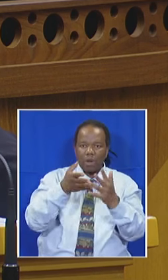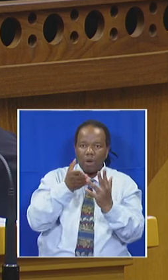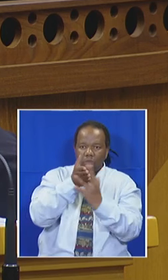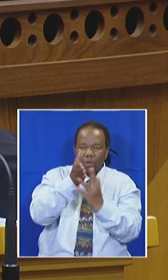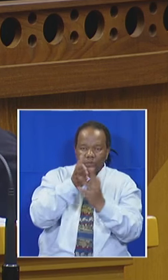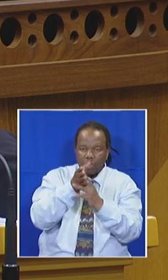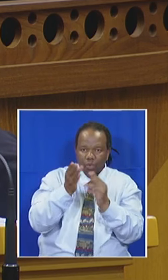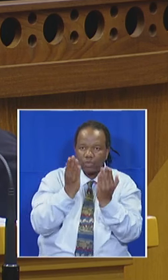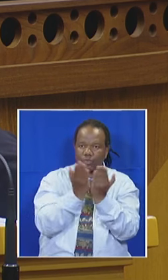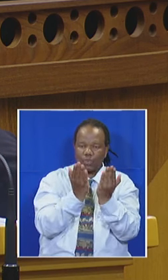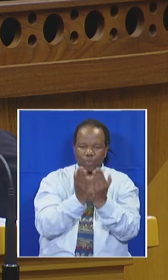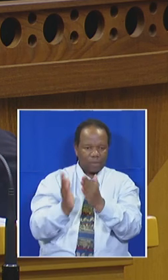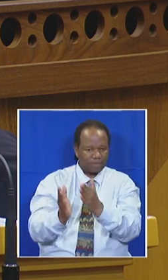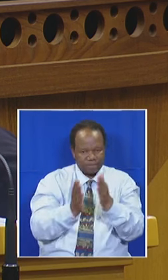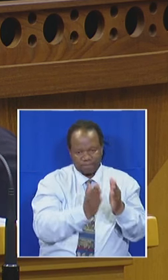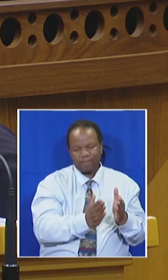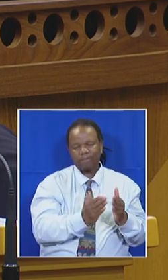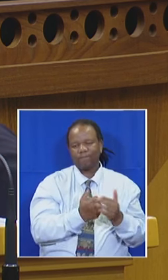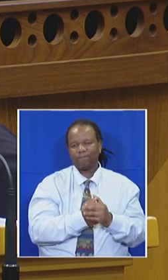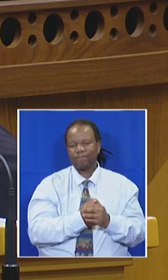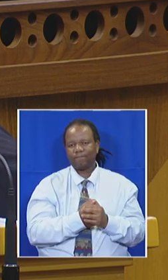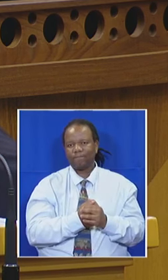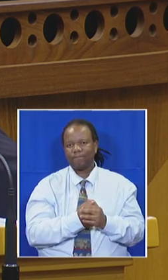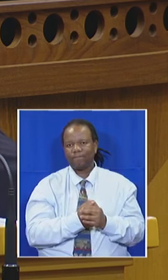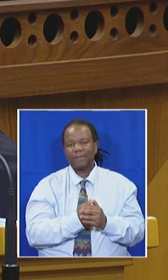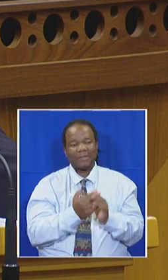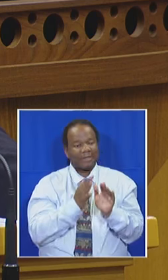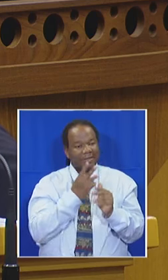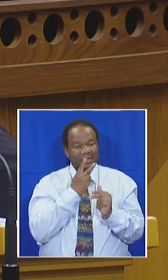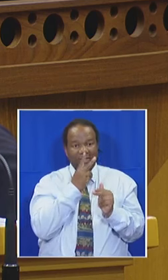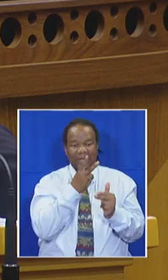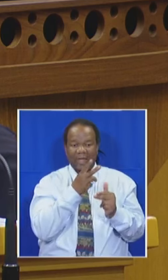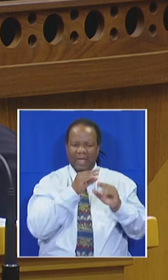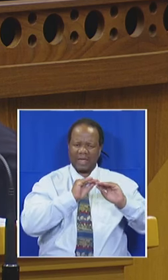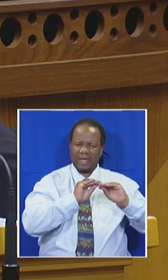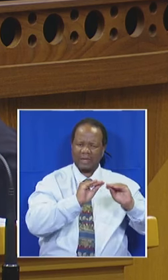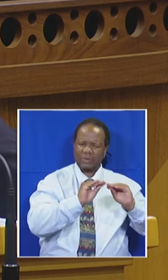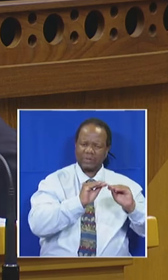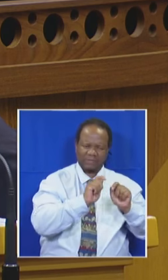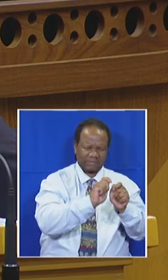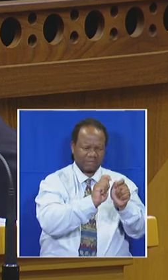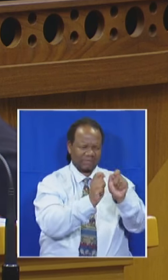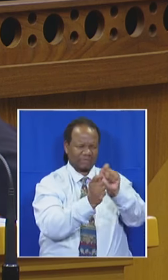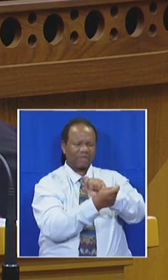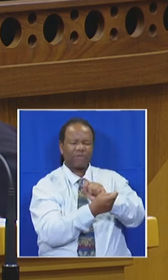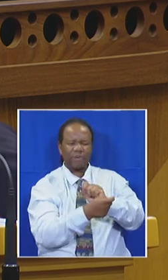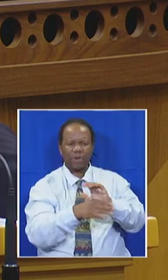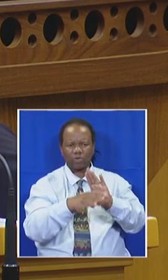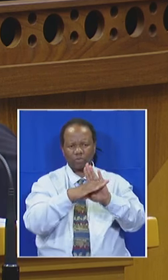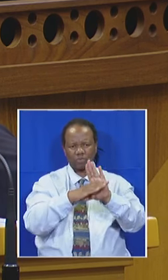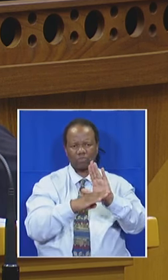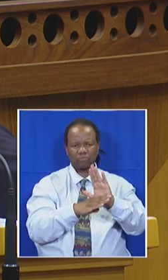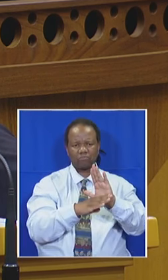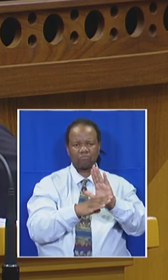The radical education transformation program of government supports our